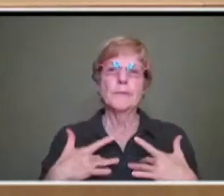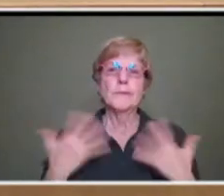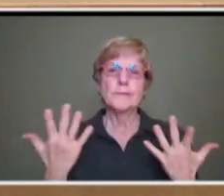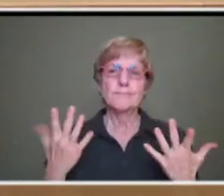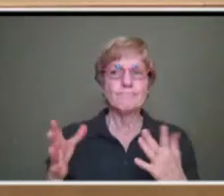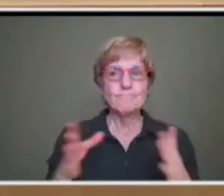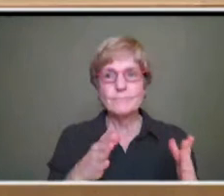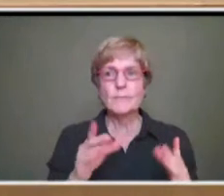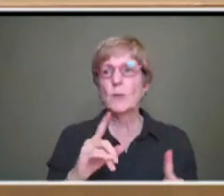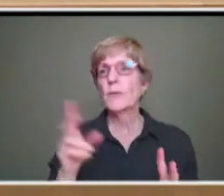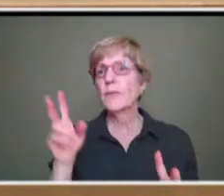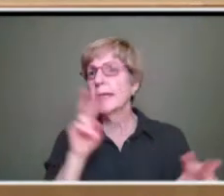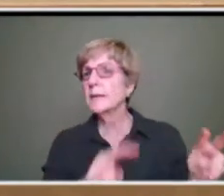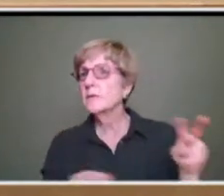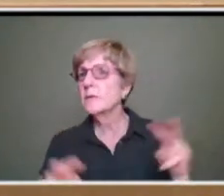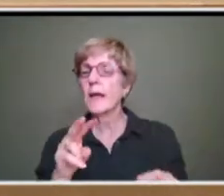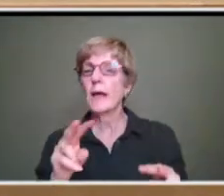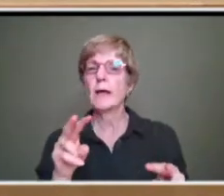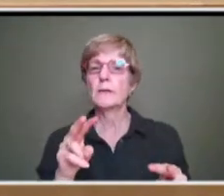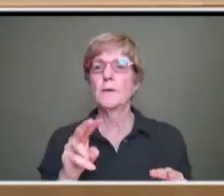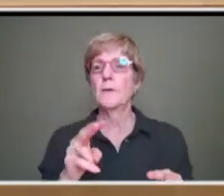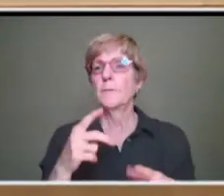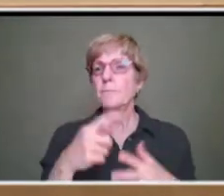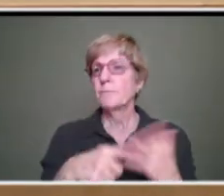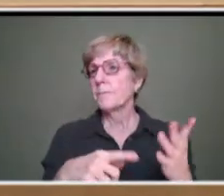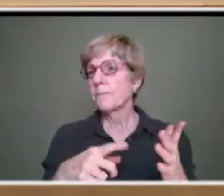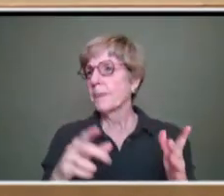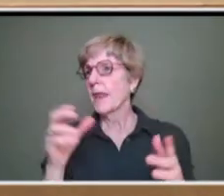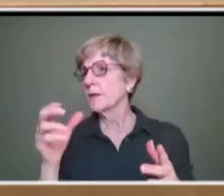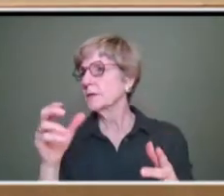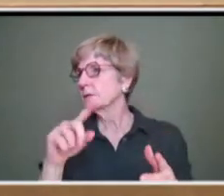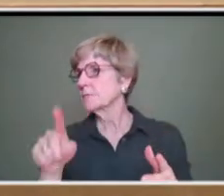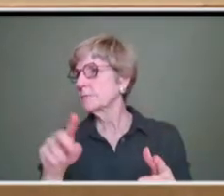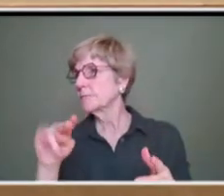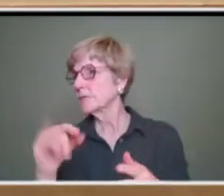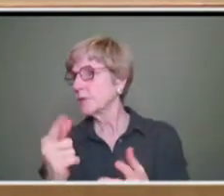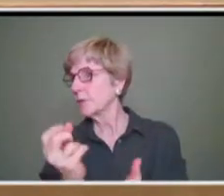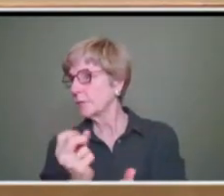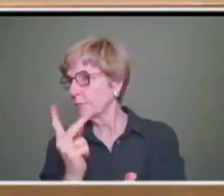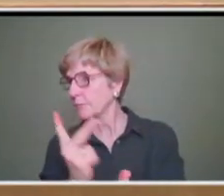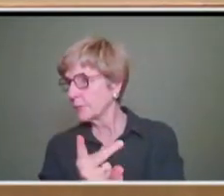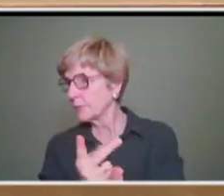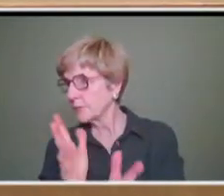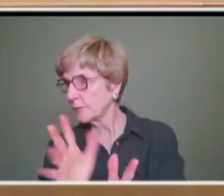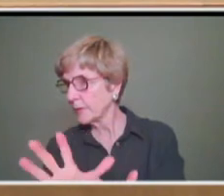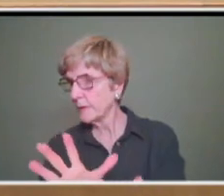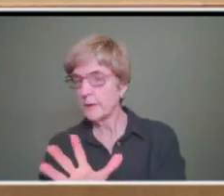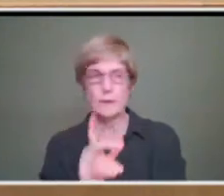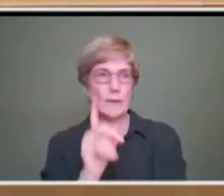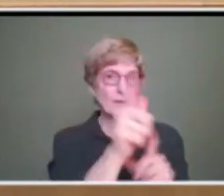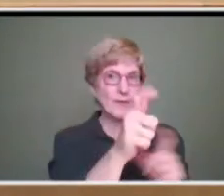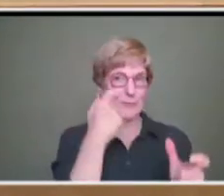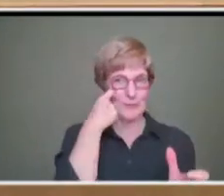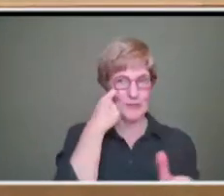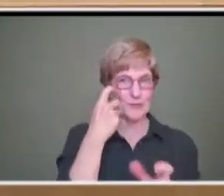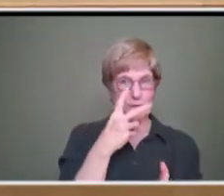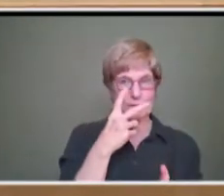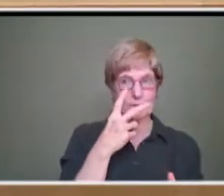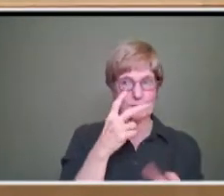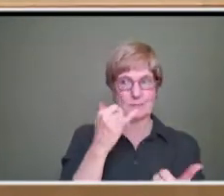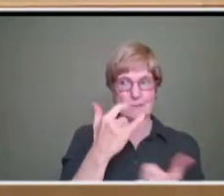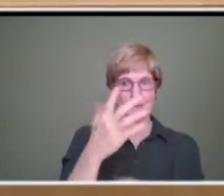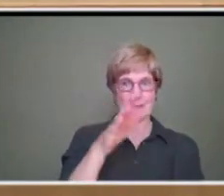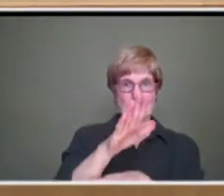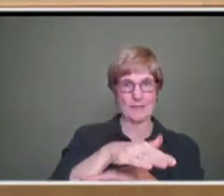area they'll take a look at what rezonings were approved what place type changes may have occurred particularly the big one that we just saw earlier this evening